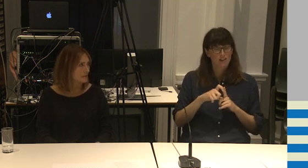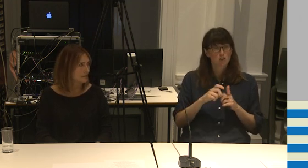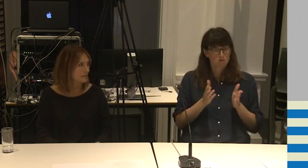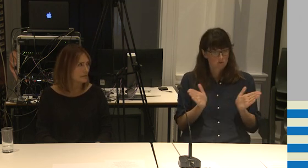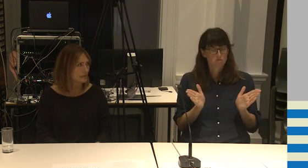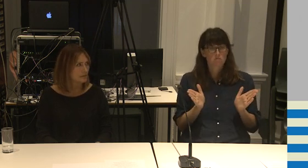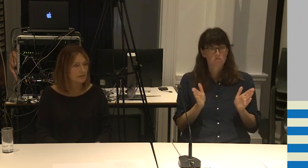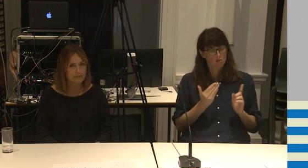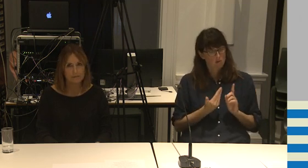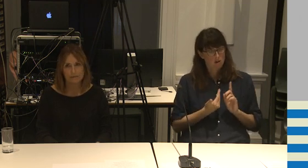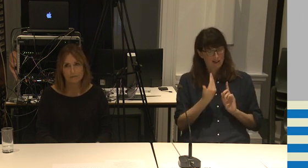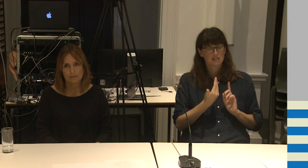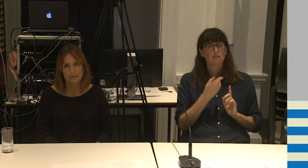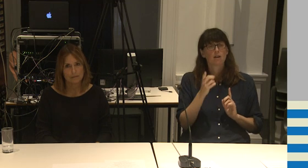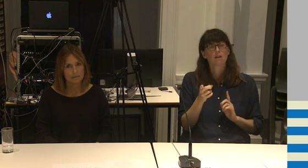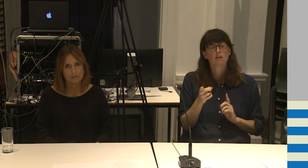neurodivergency have